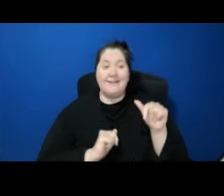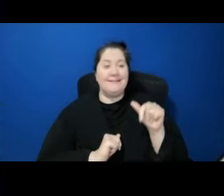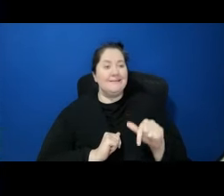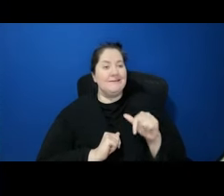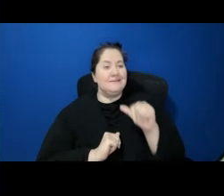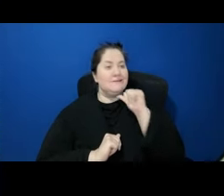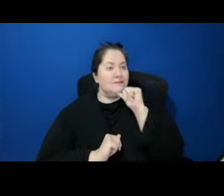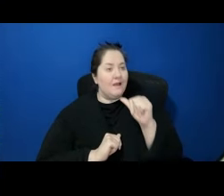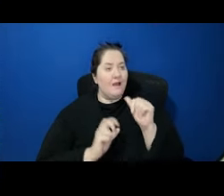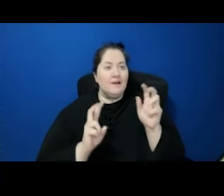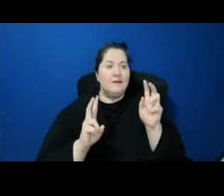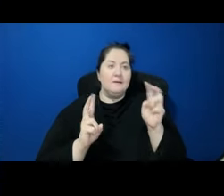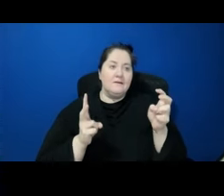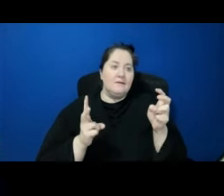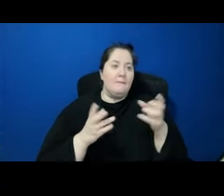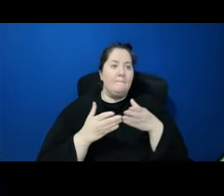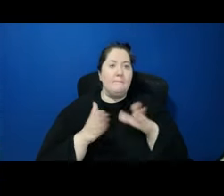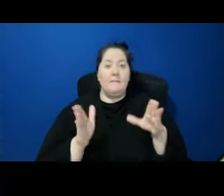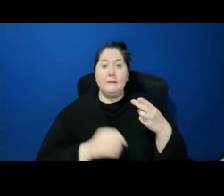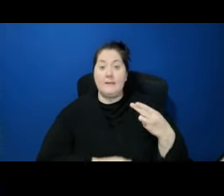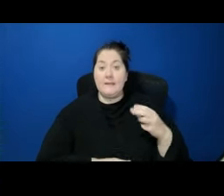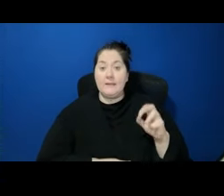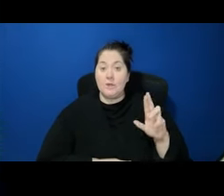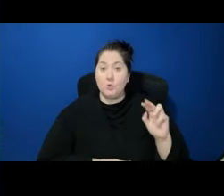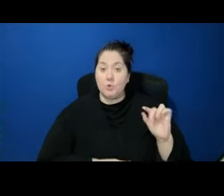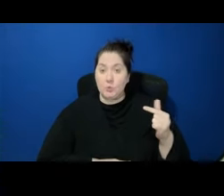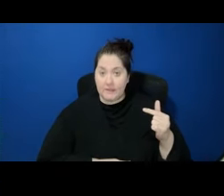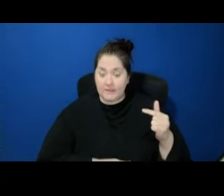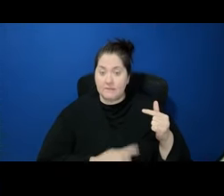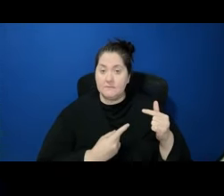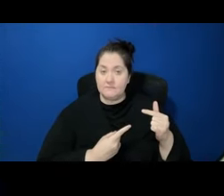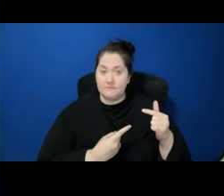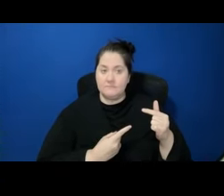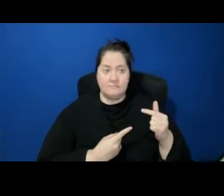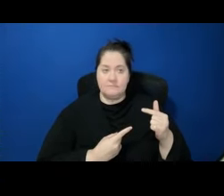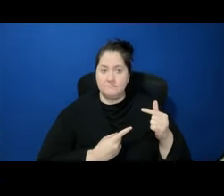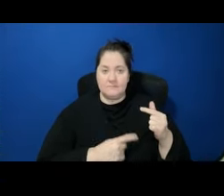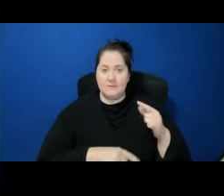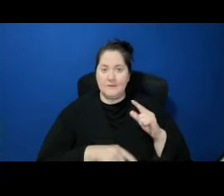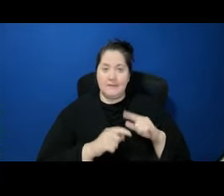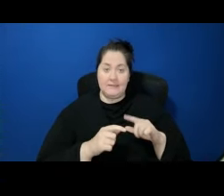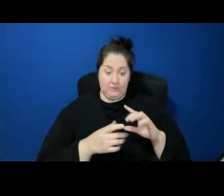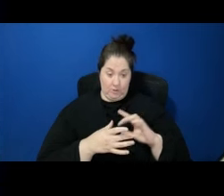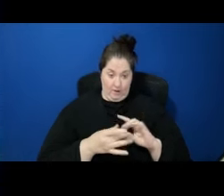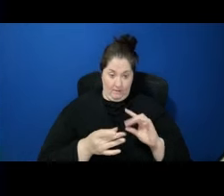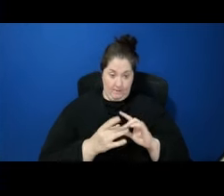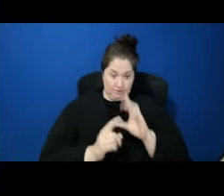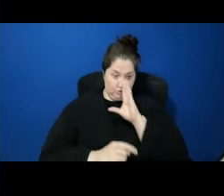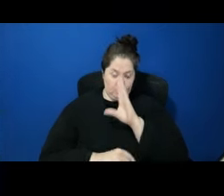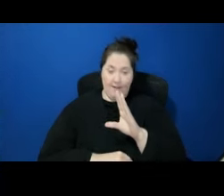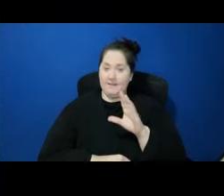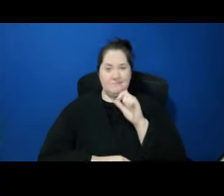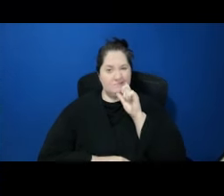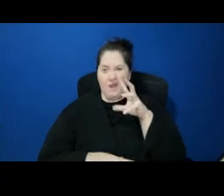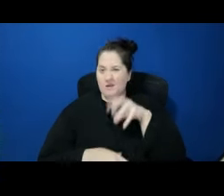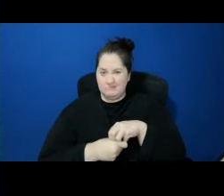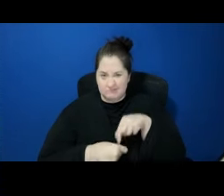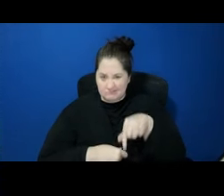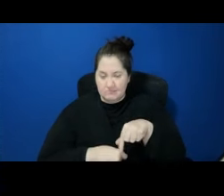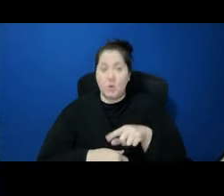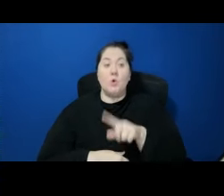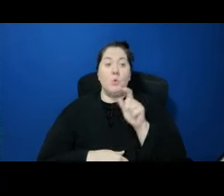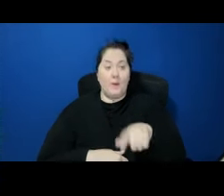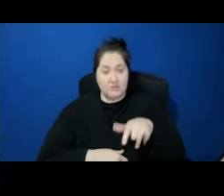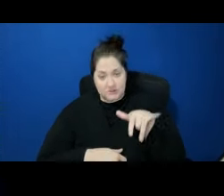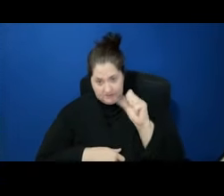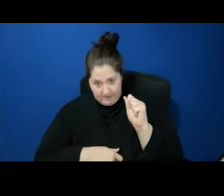a quote unquote public hearing. So we were unable to take comments directly as part of the session, but questions,